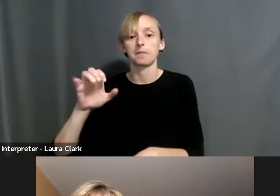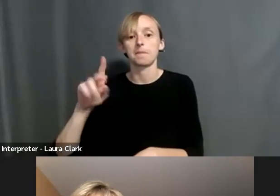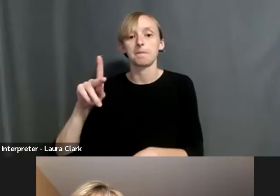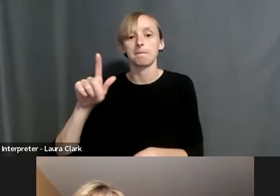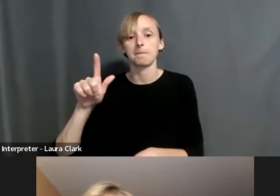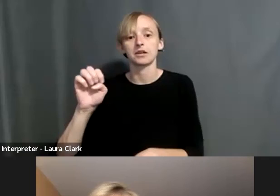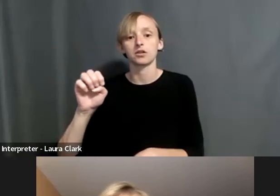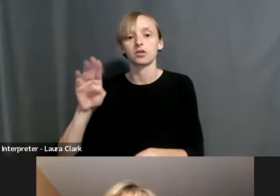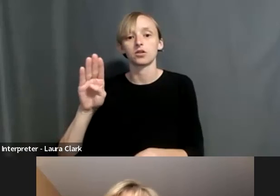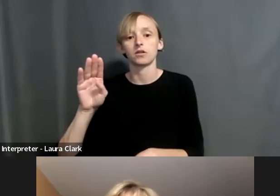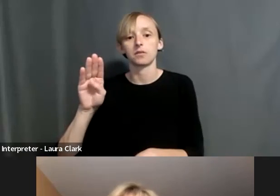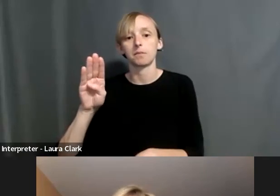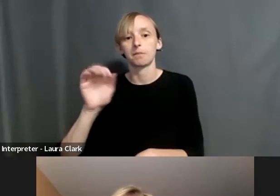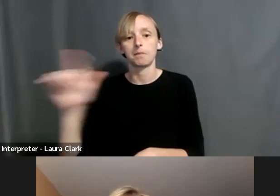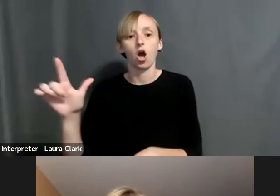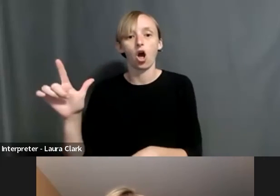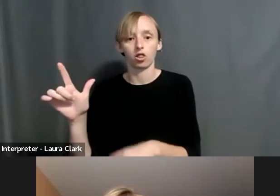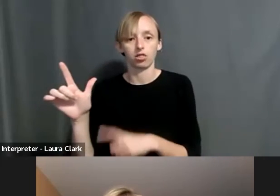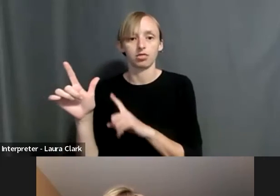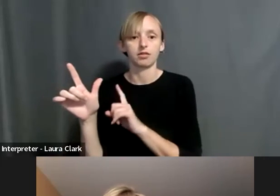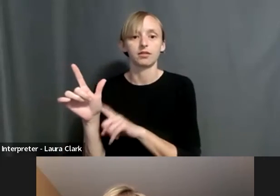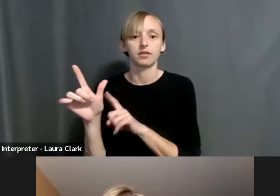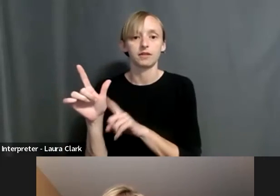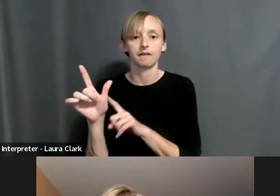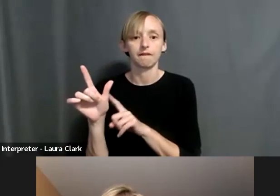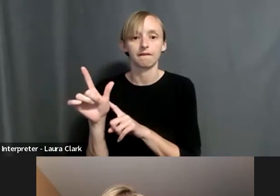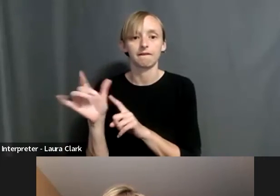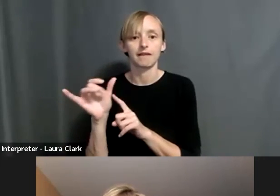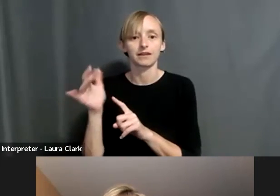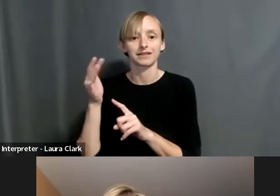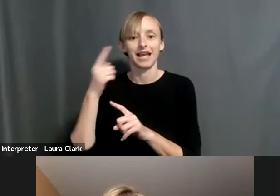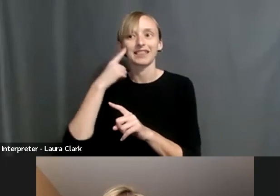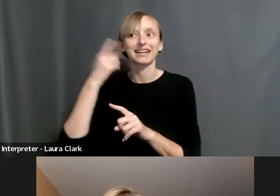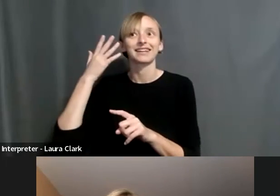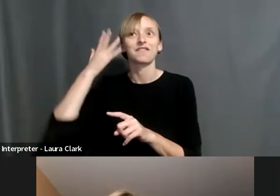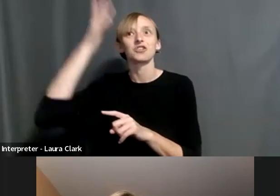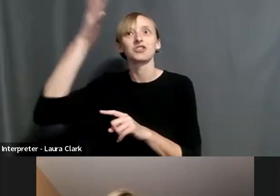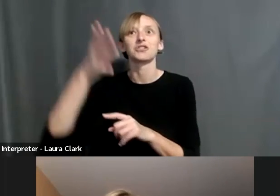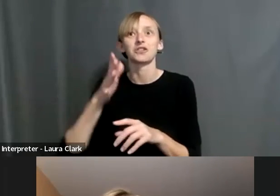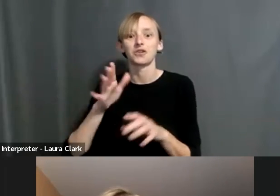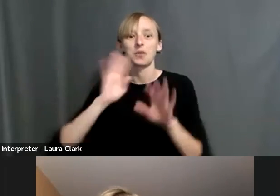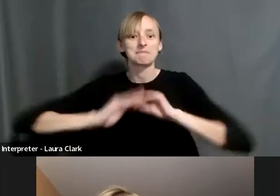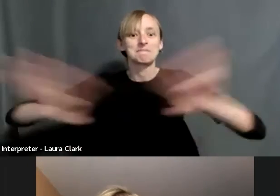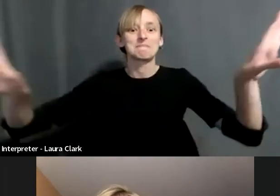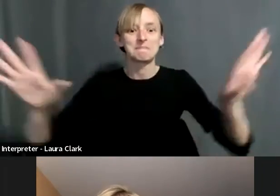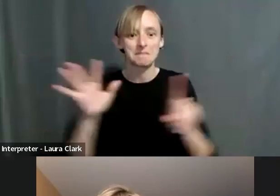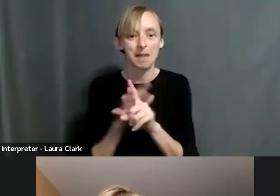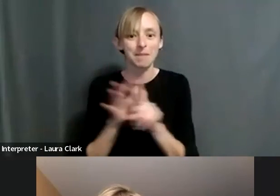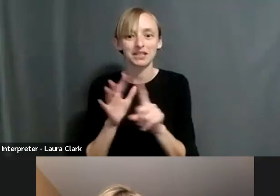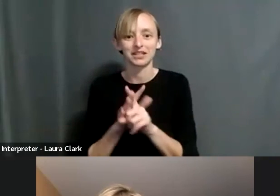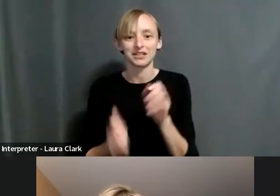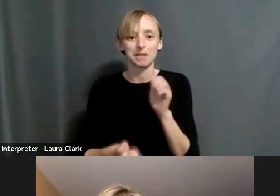saying. Pickleball is it's like the future of everything, I think. It's the fastest growing thing in